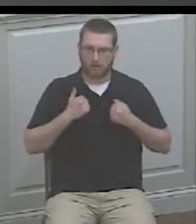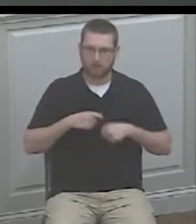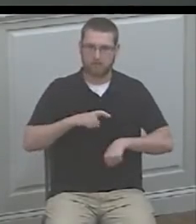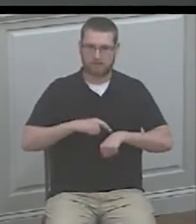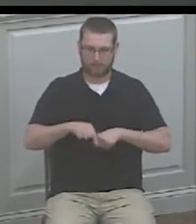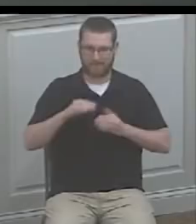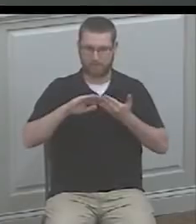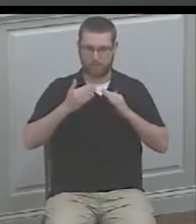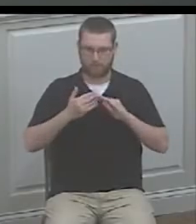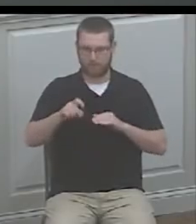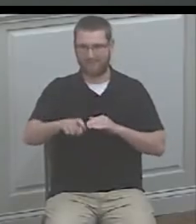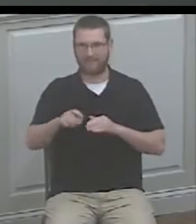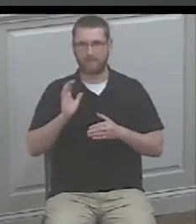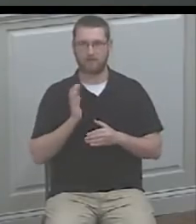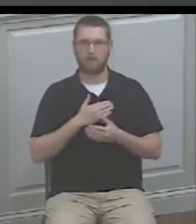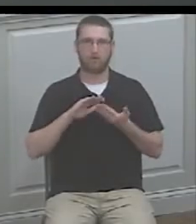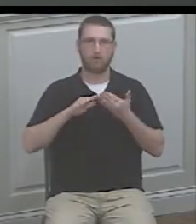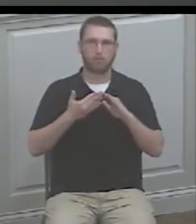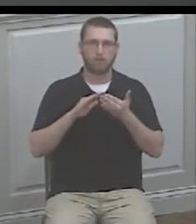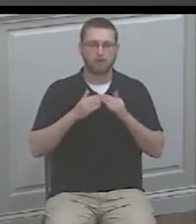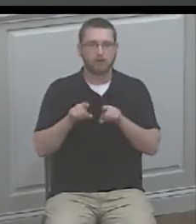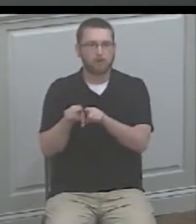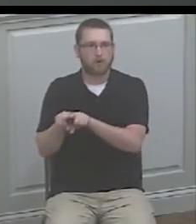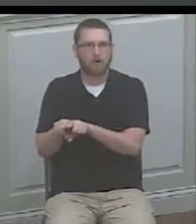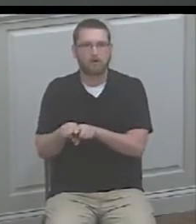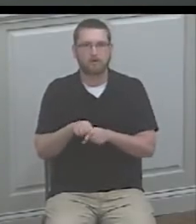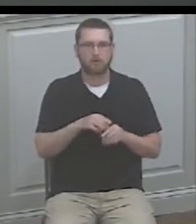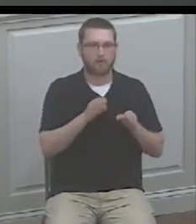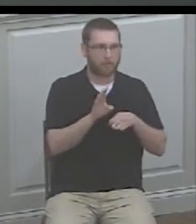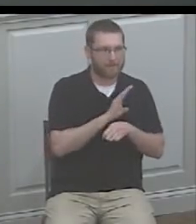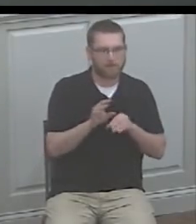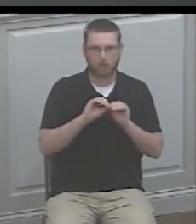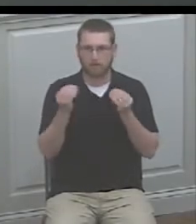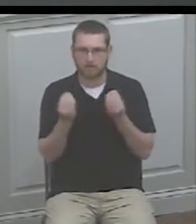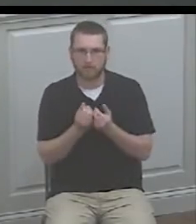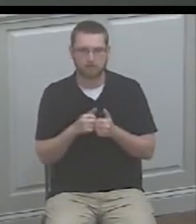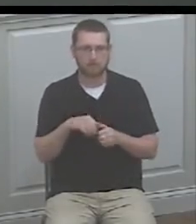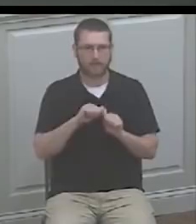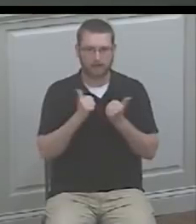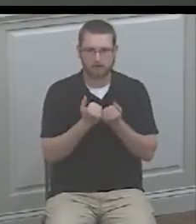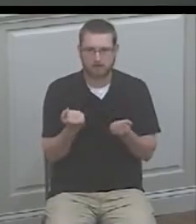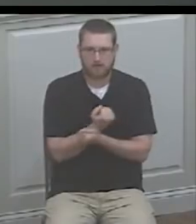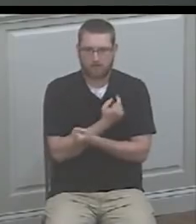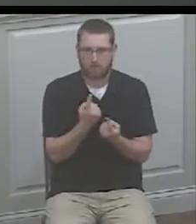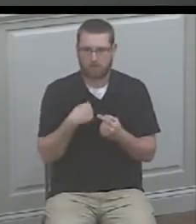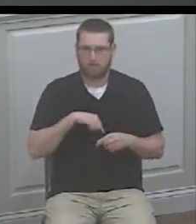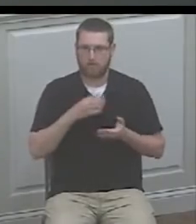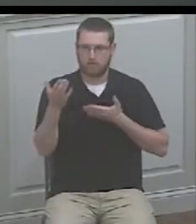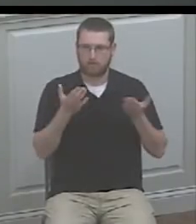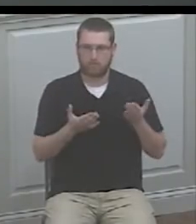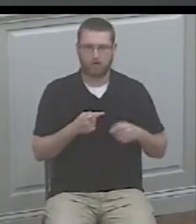community, to the needs of the community, to the administrations, businesses, organizations that we serve, from up to the